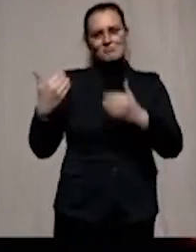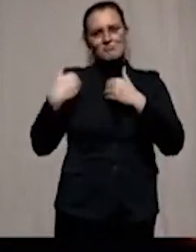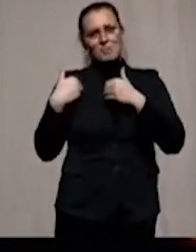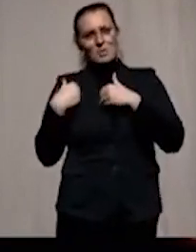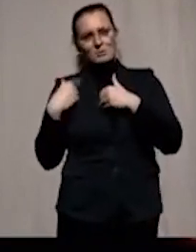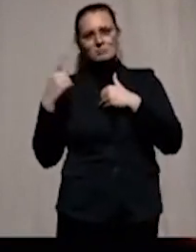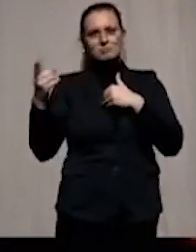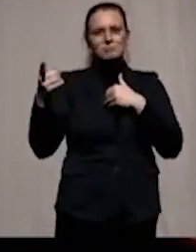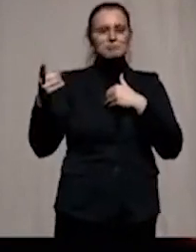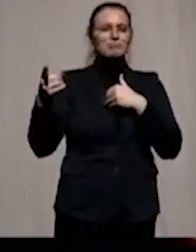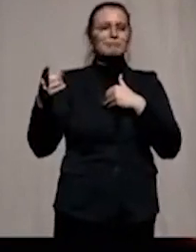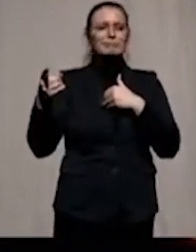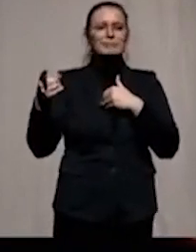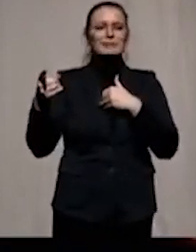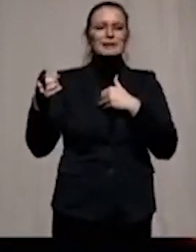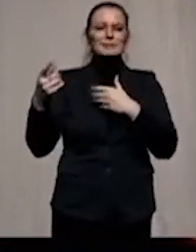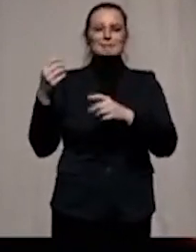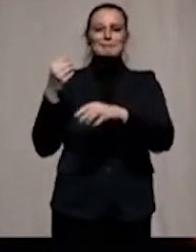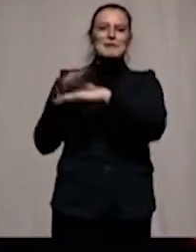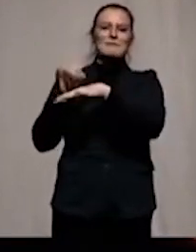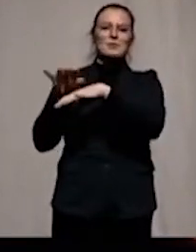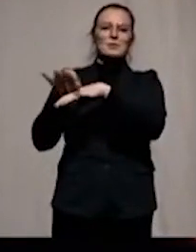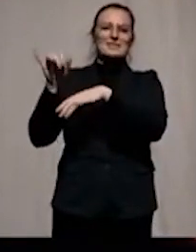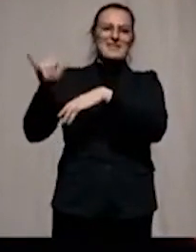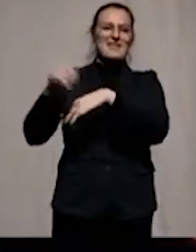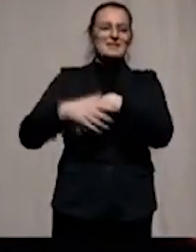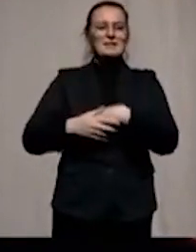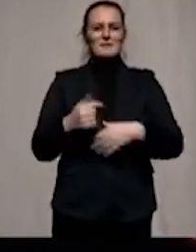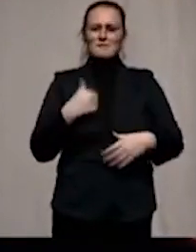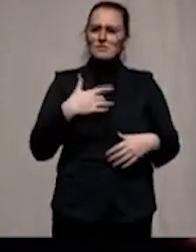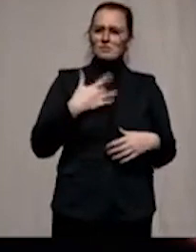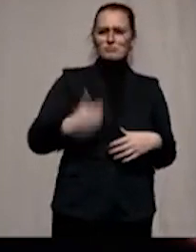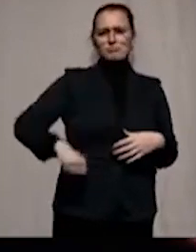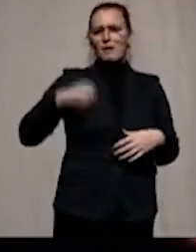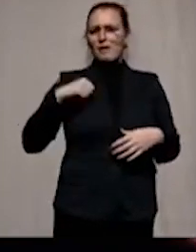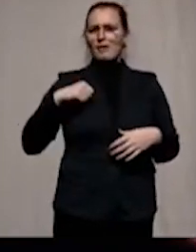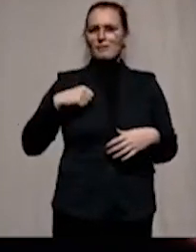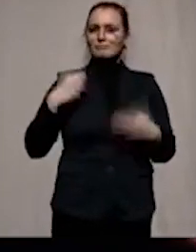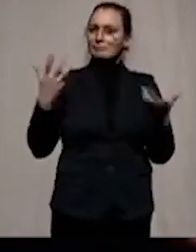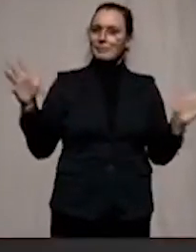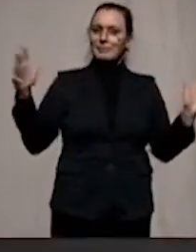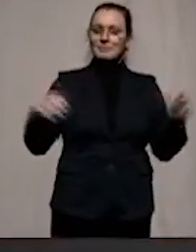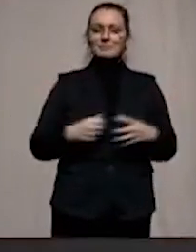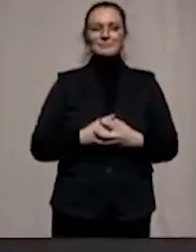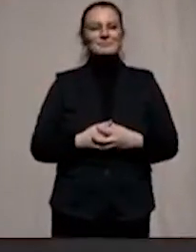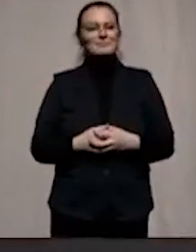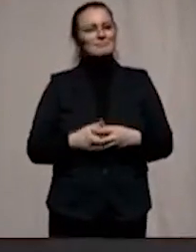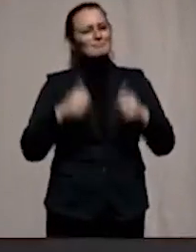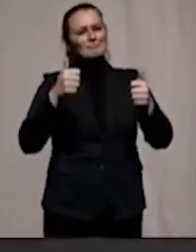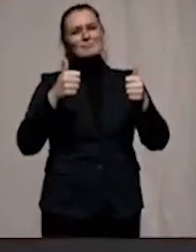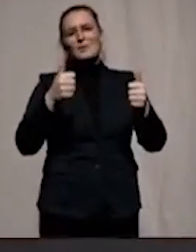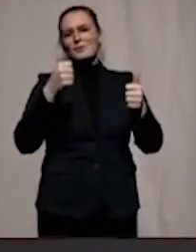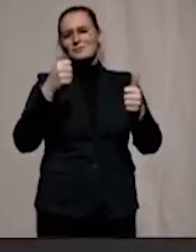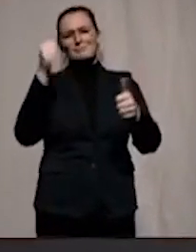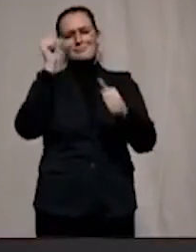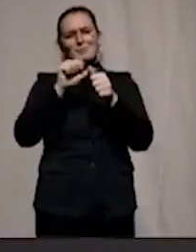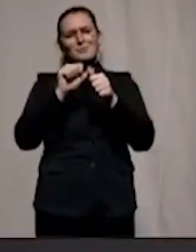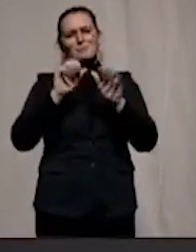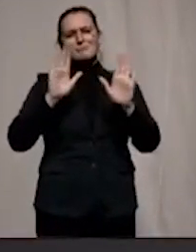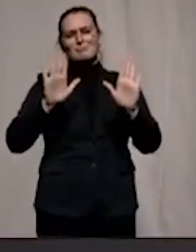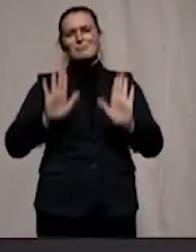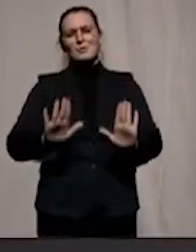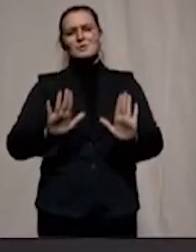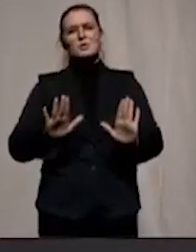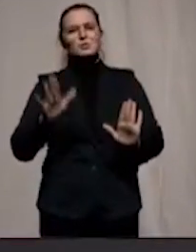take great pride in. And that's it. Wonderful. I love that memory. Hold on to that because we're going to be using that for one